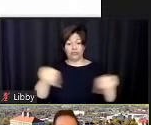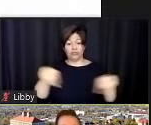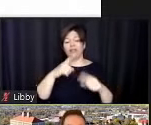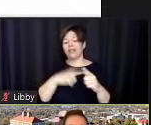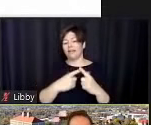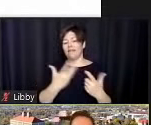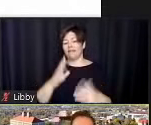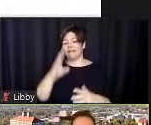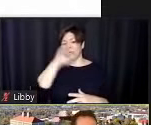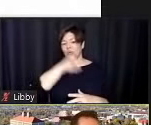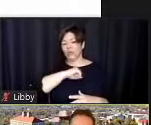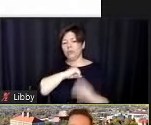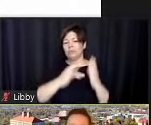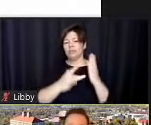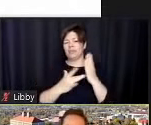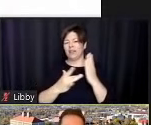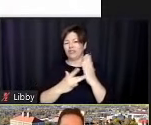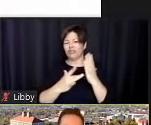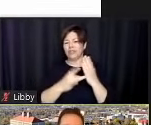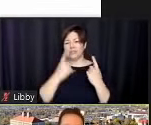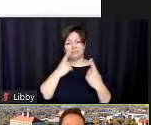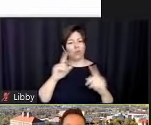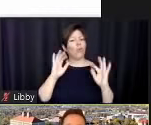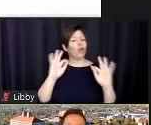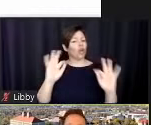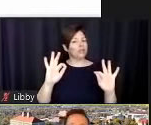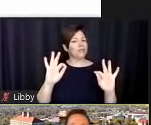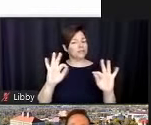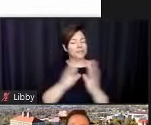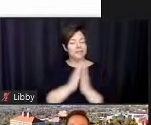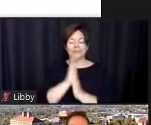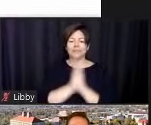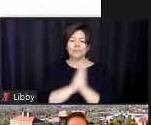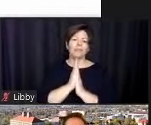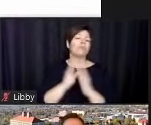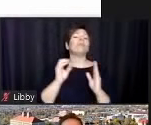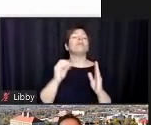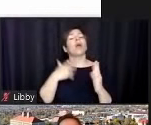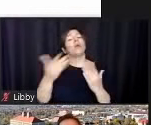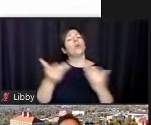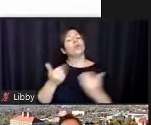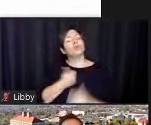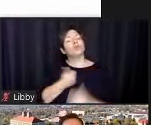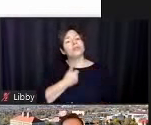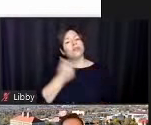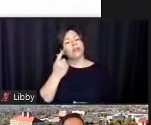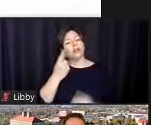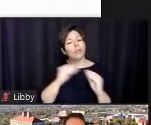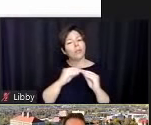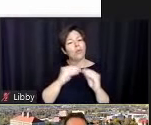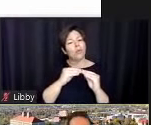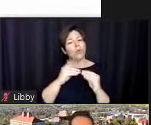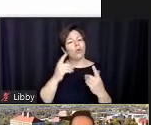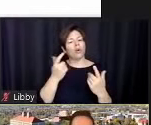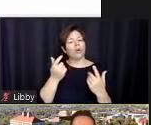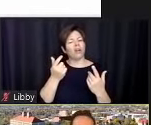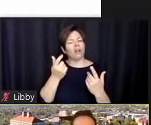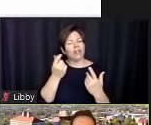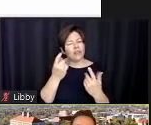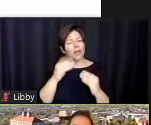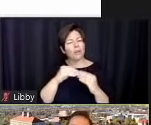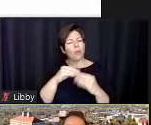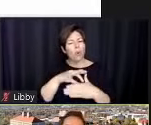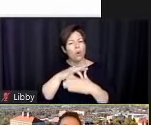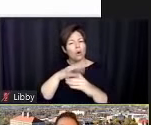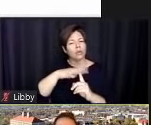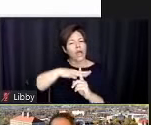the technology is working well. So I wanna introduce myself a little bit further to give you a little context. So as